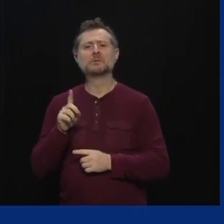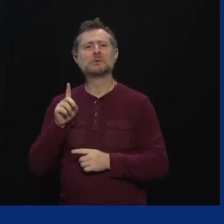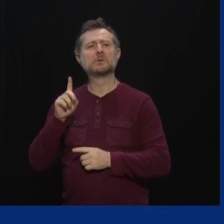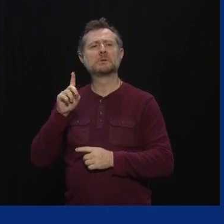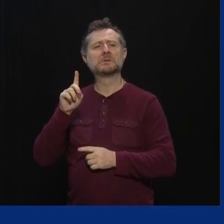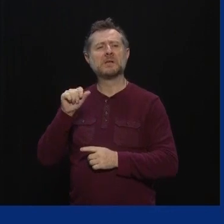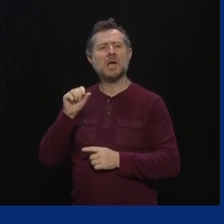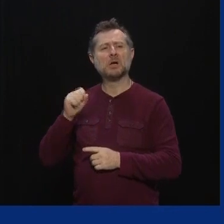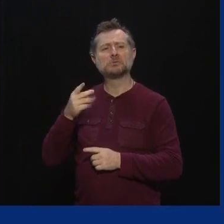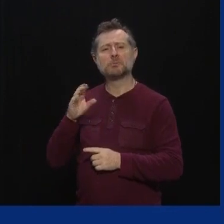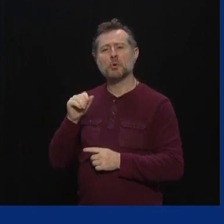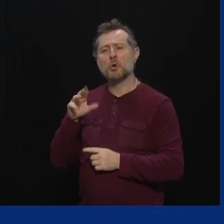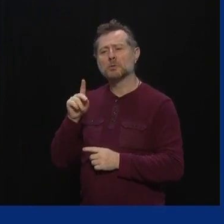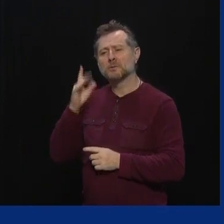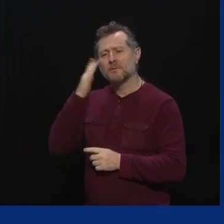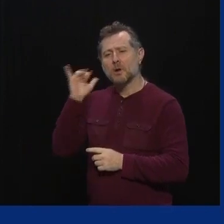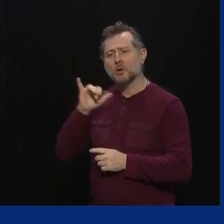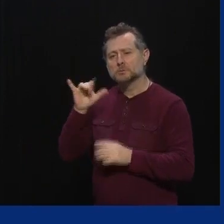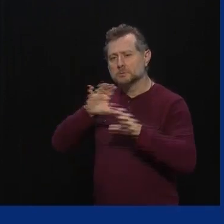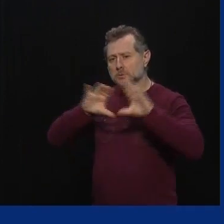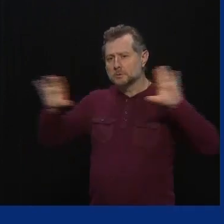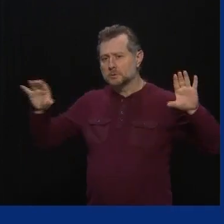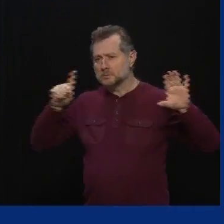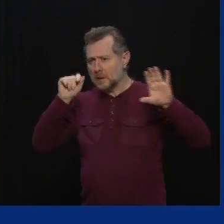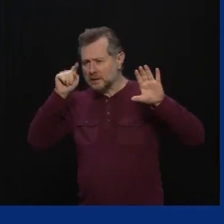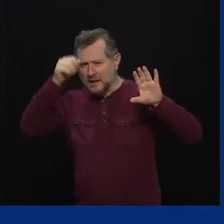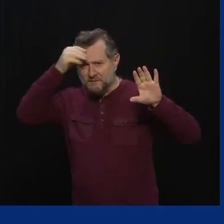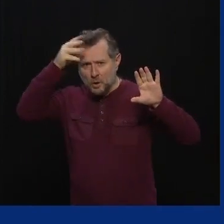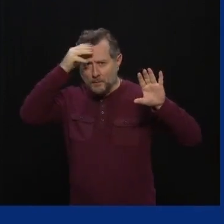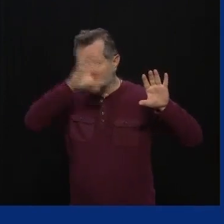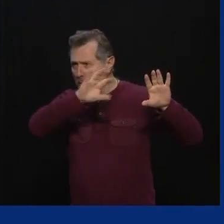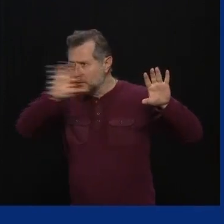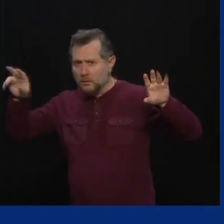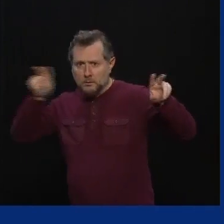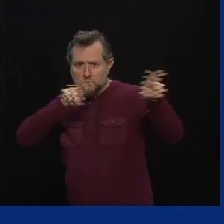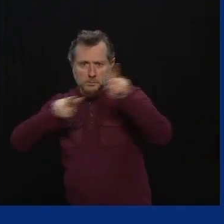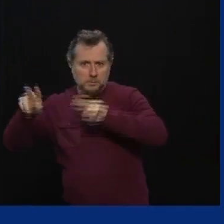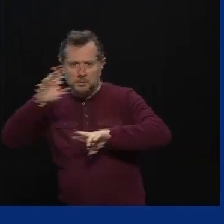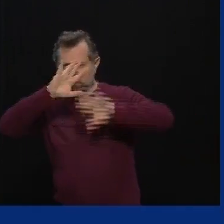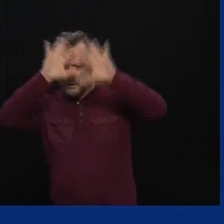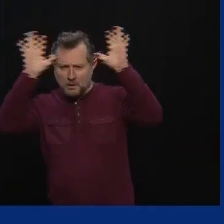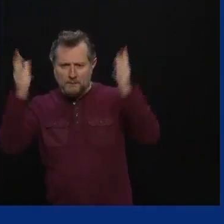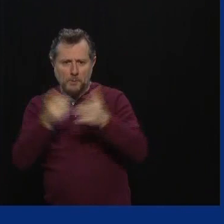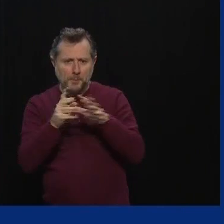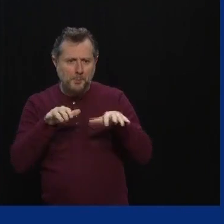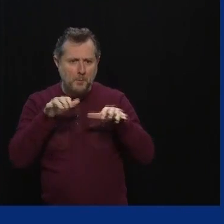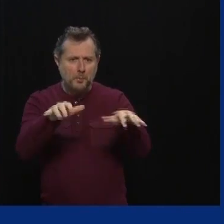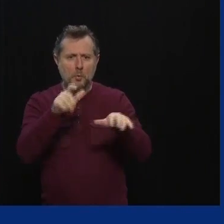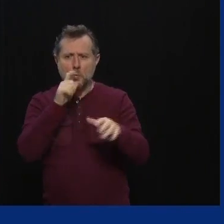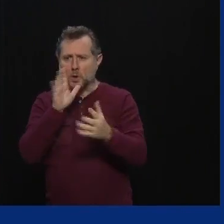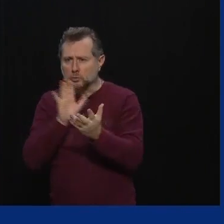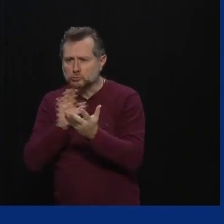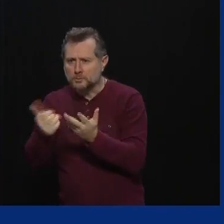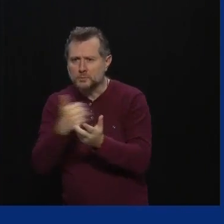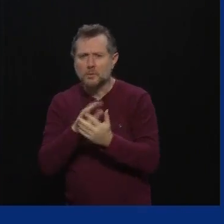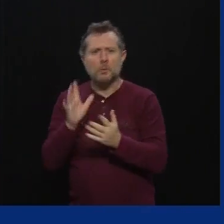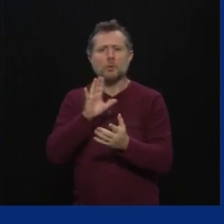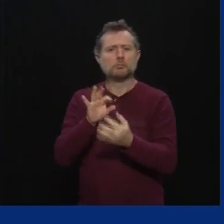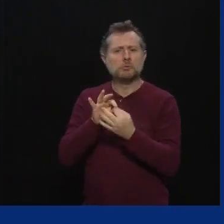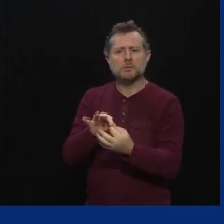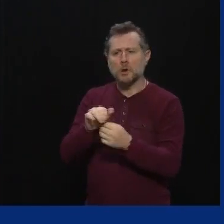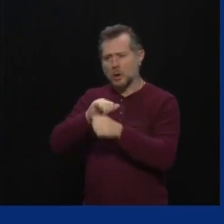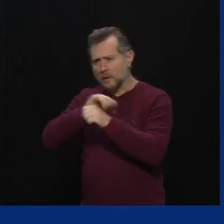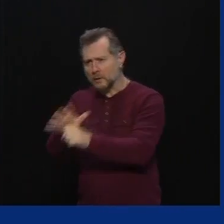easily. And we're going to continue giving people a fuller picture and more transparency when it comes to all the data that we